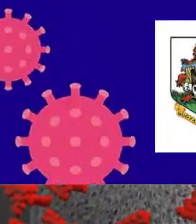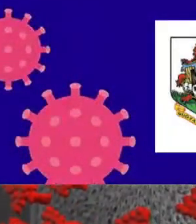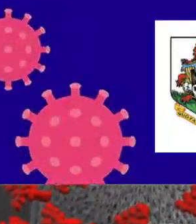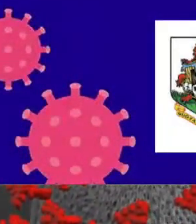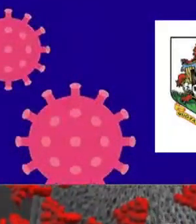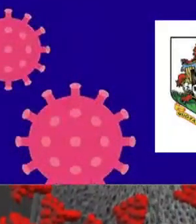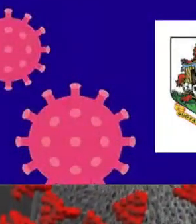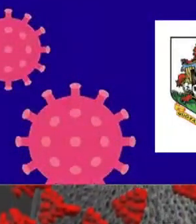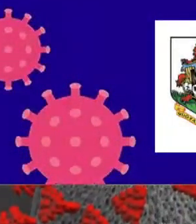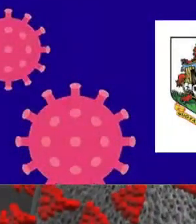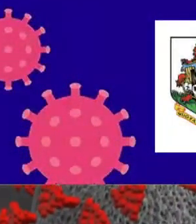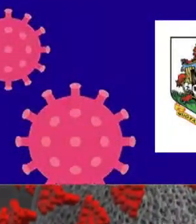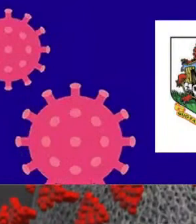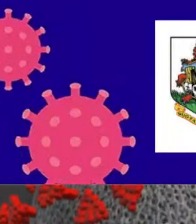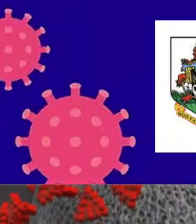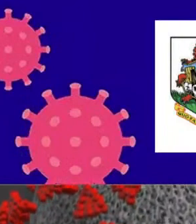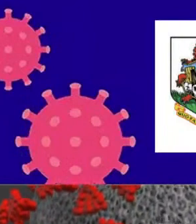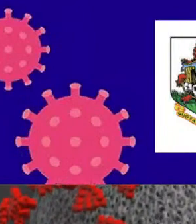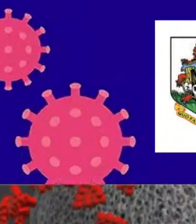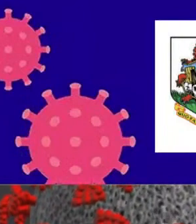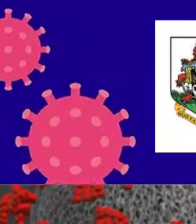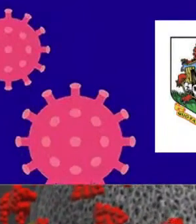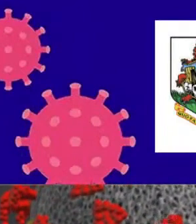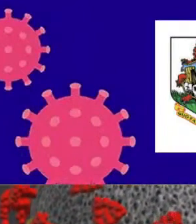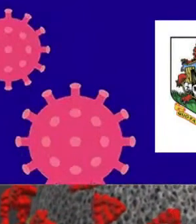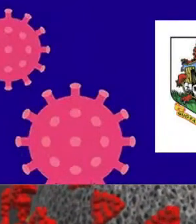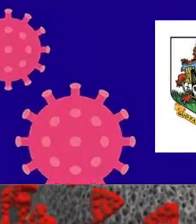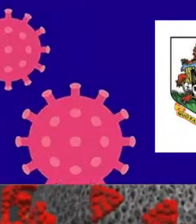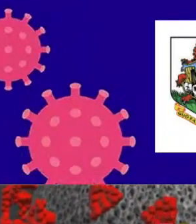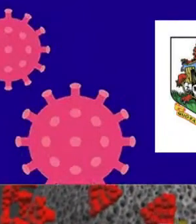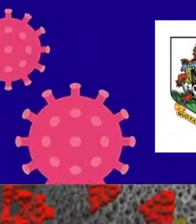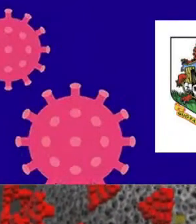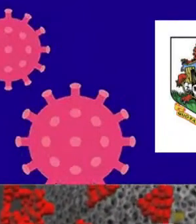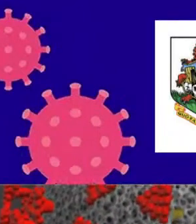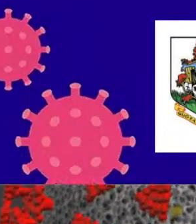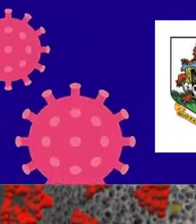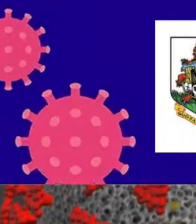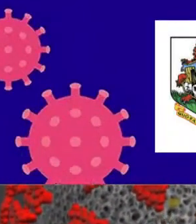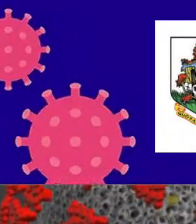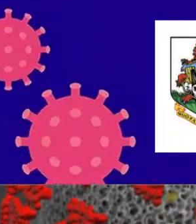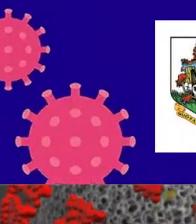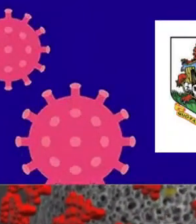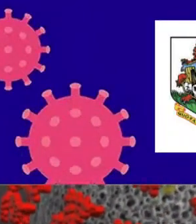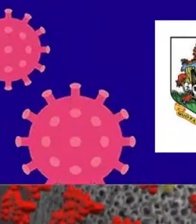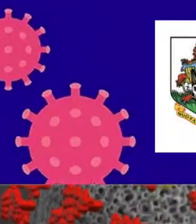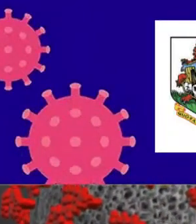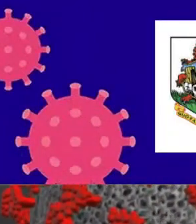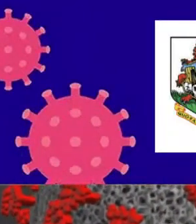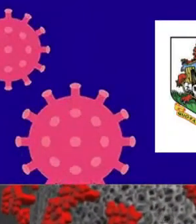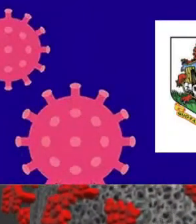The pop-up testing schedule can be found at coronavirus.gov.pm. For more information, call